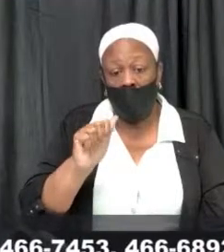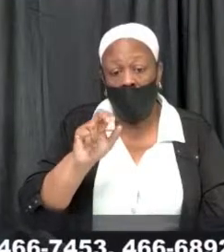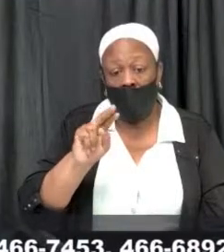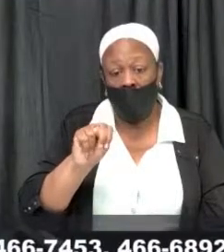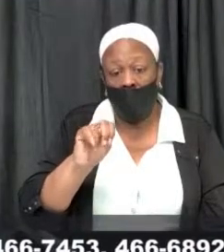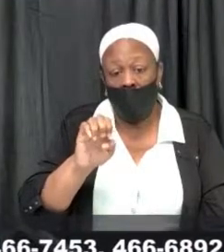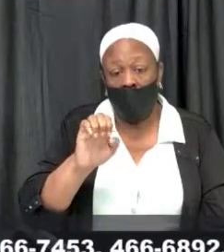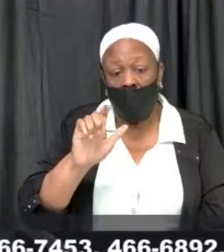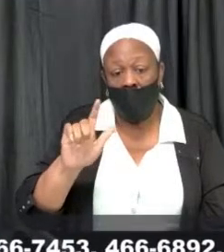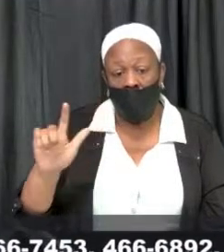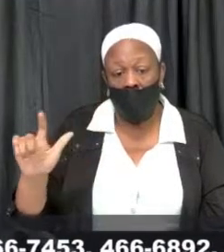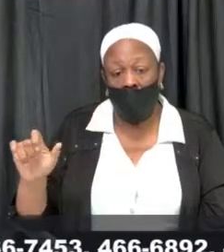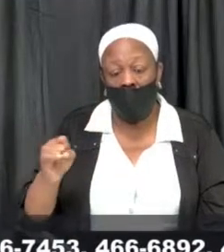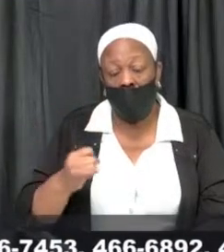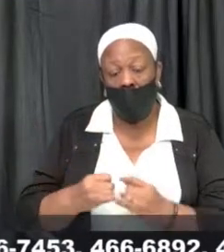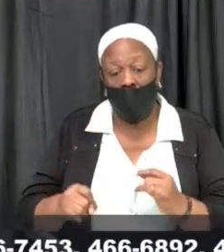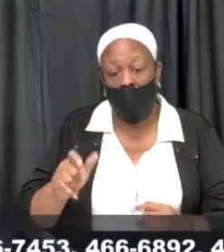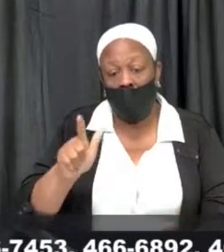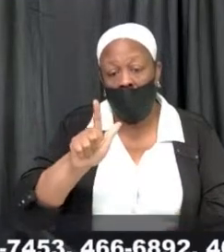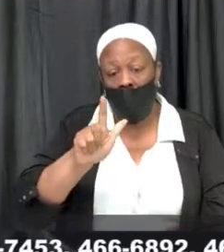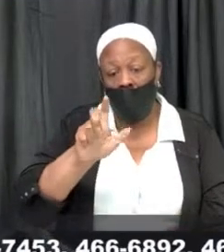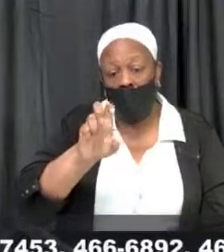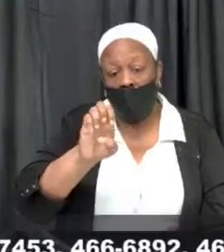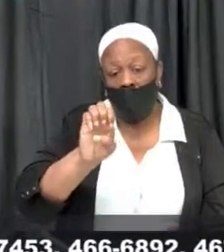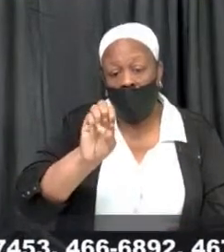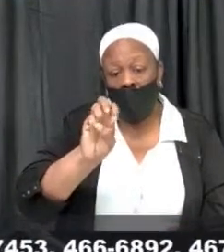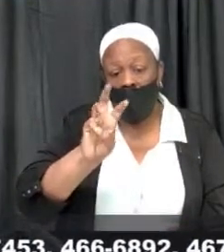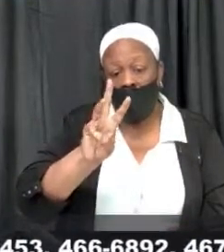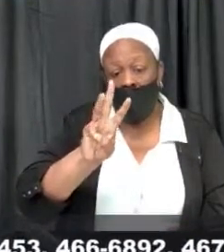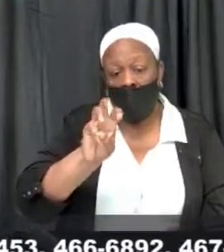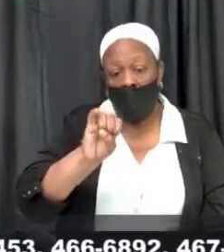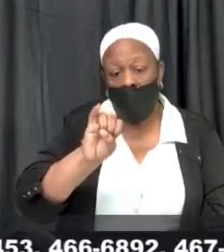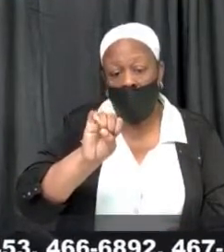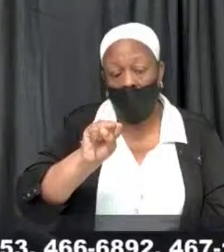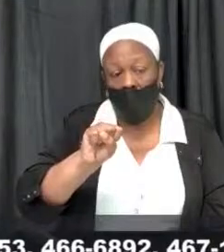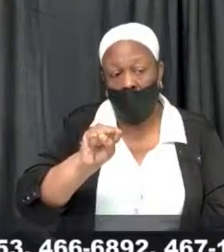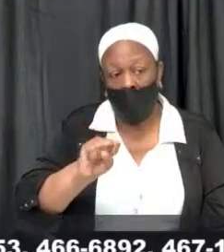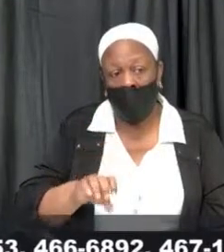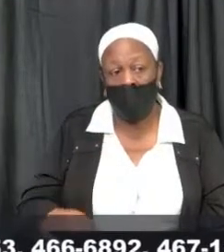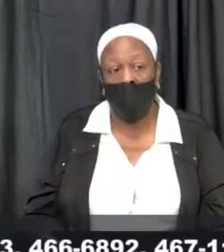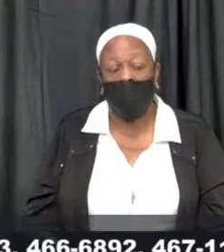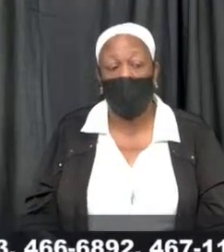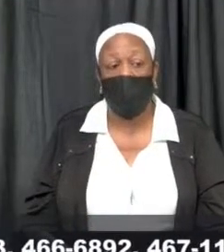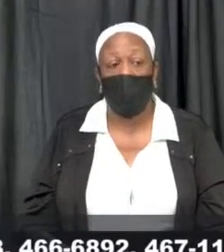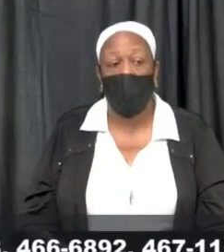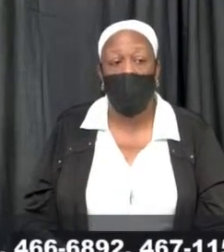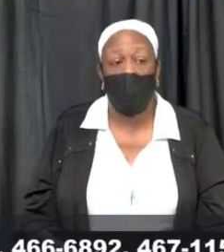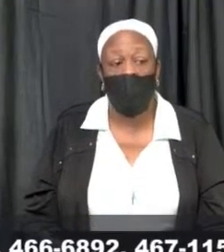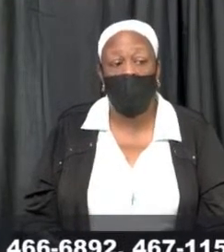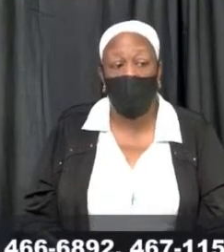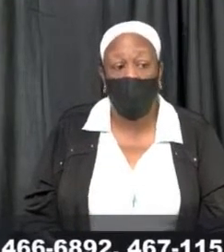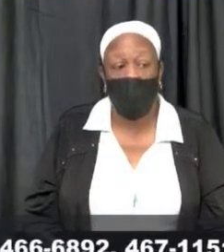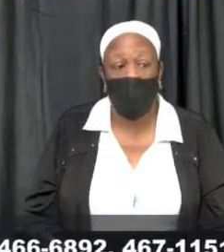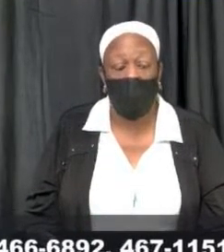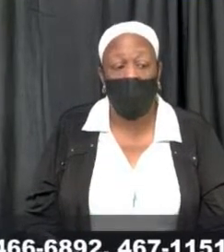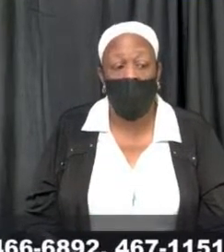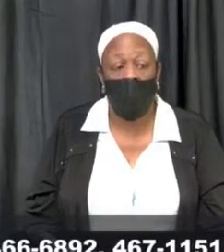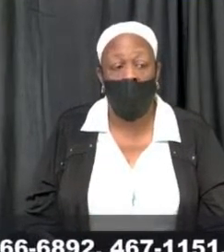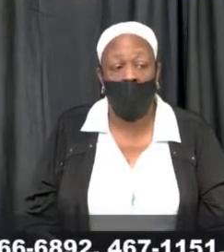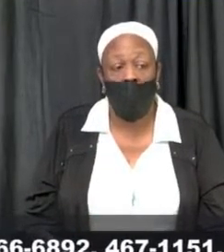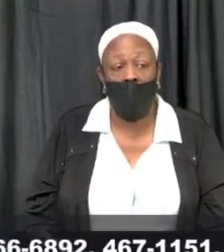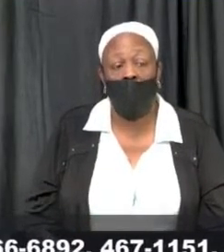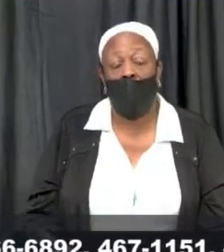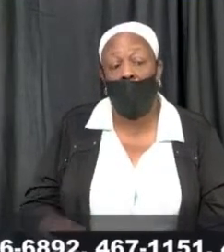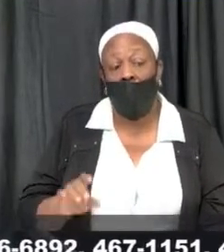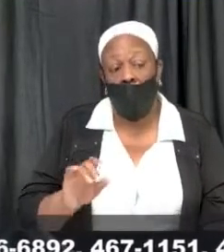Ministry of Social and Community Development, and indicate your interest. Your information will be taken, and then you will be